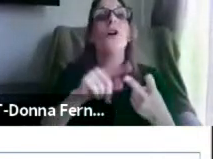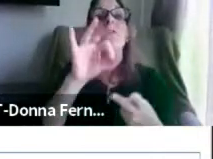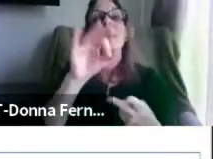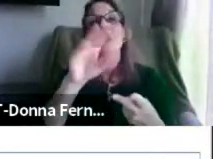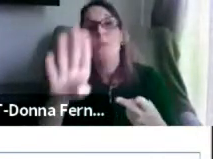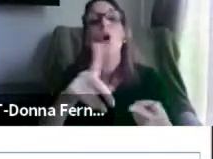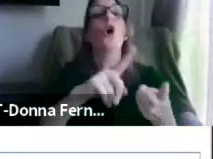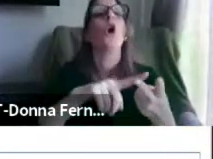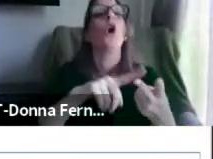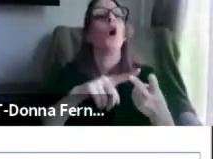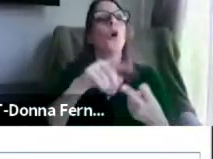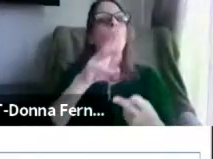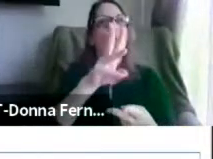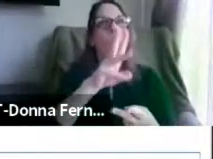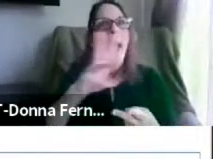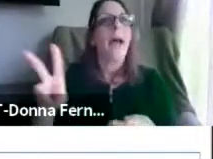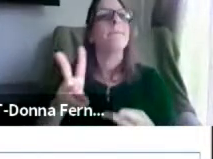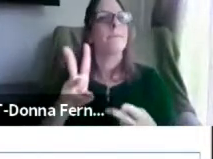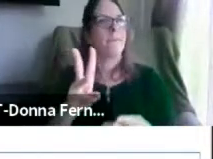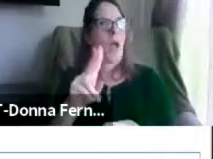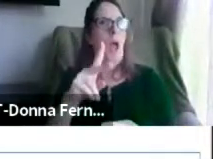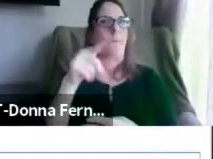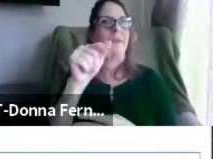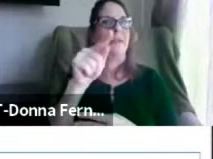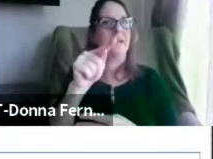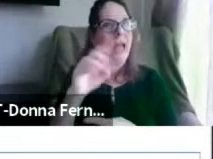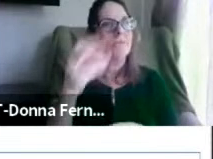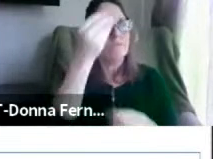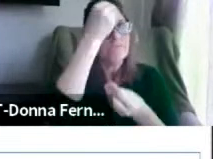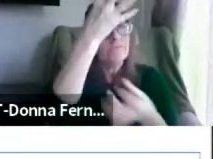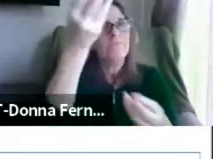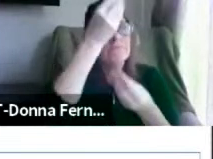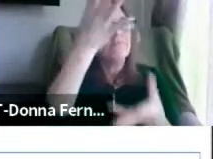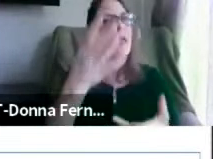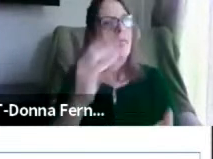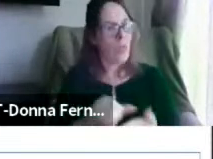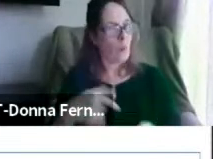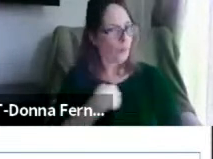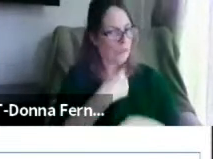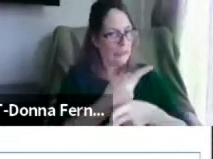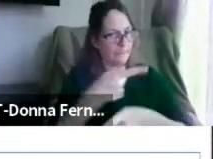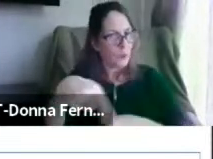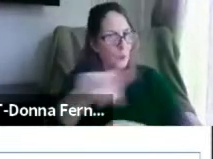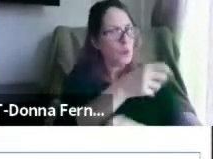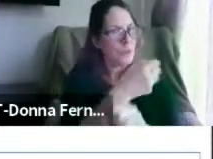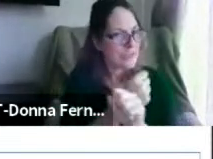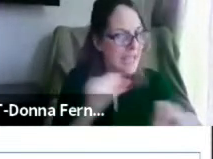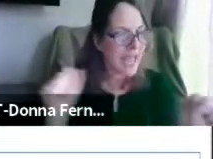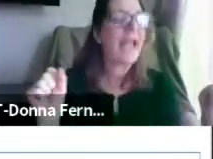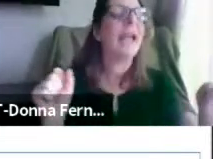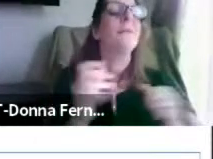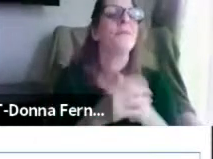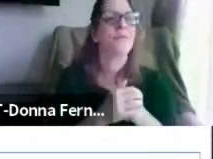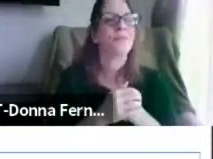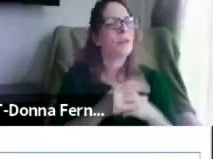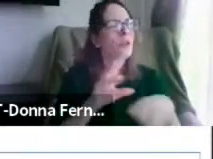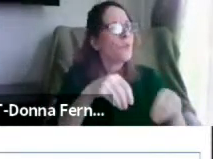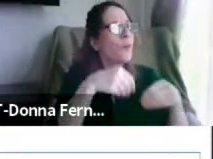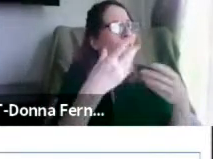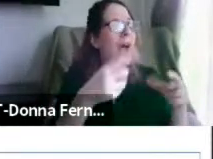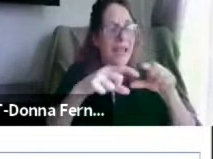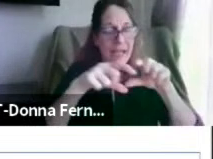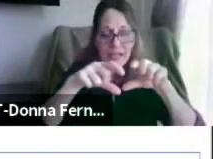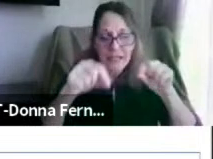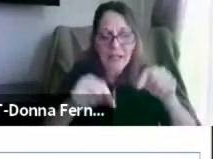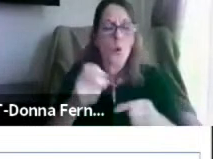customers know the extra steps that you're taking to make them safe. Consider providing hand sanitizer wipes or little packets of